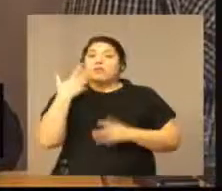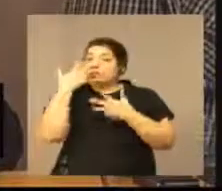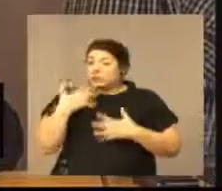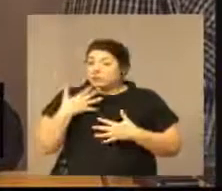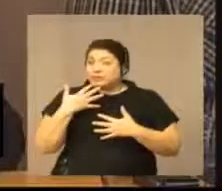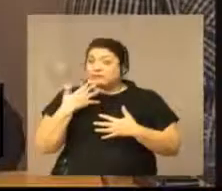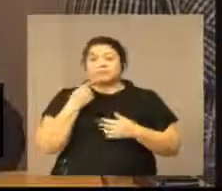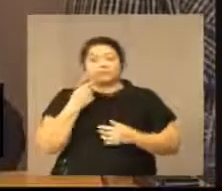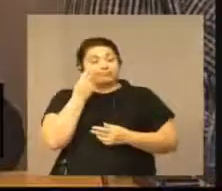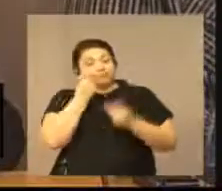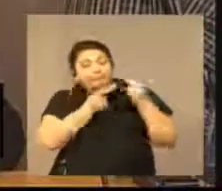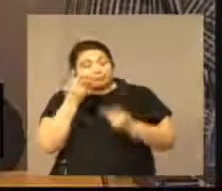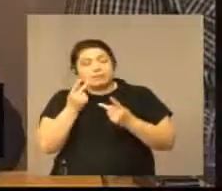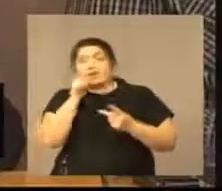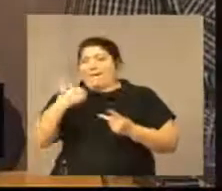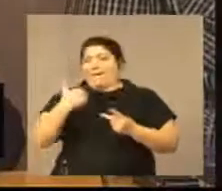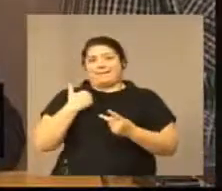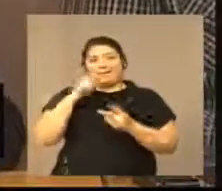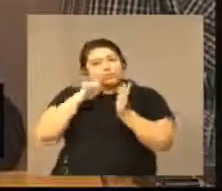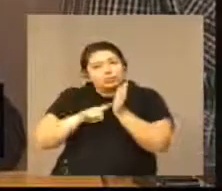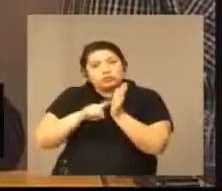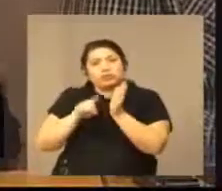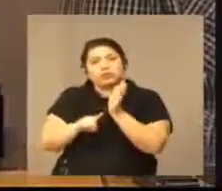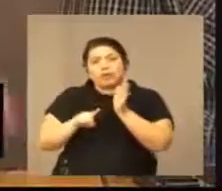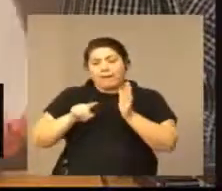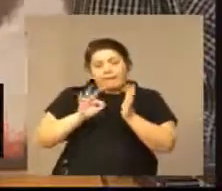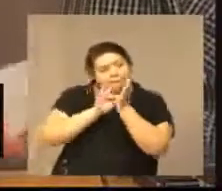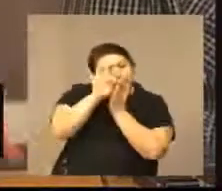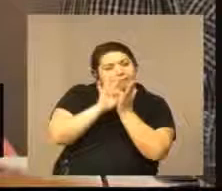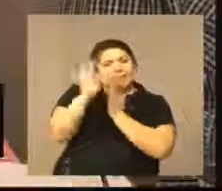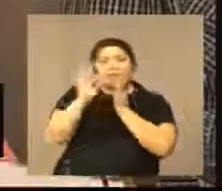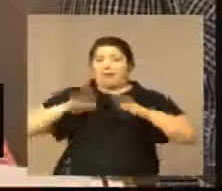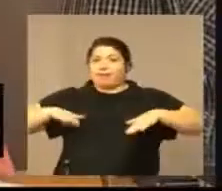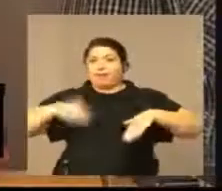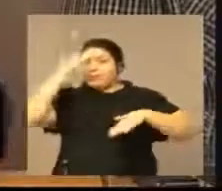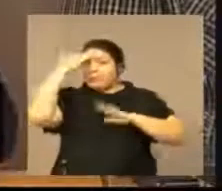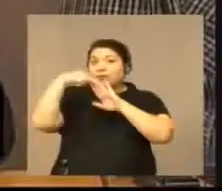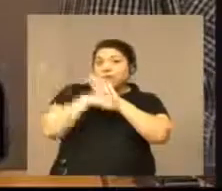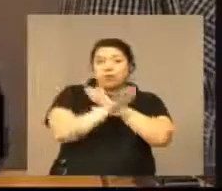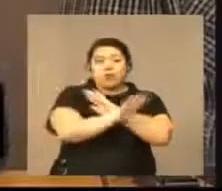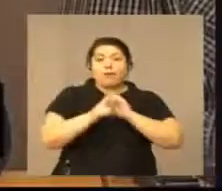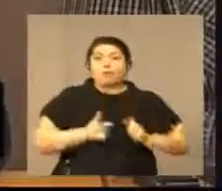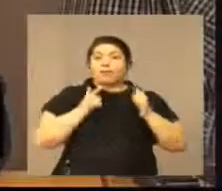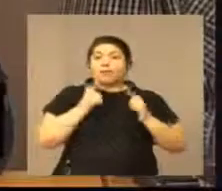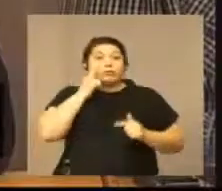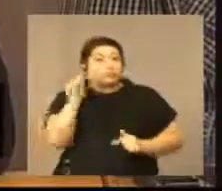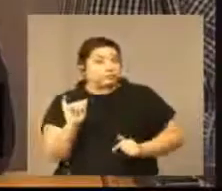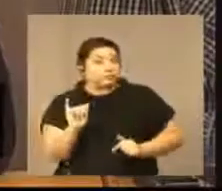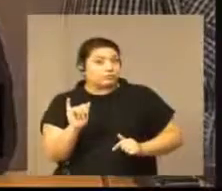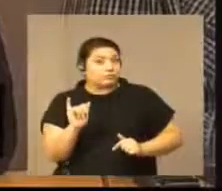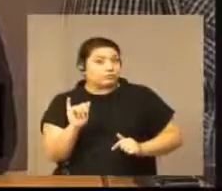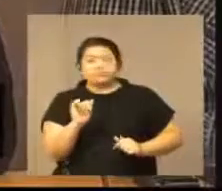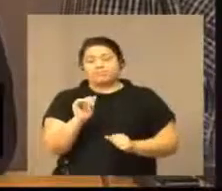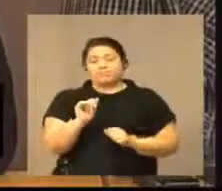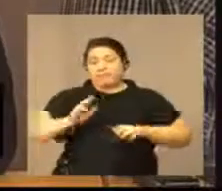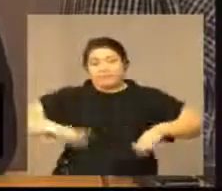What is unfortunate is that we do not have sufficient data or know enough about the lives of our women and girls living with disabilities in